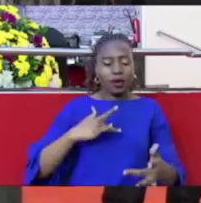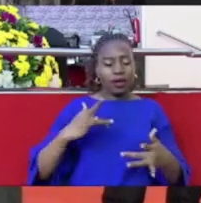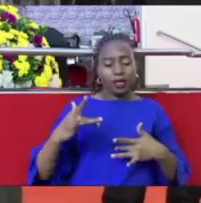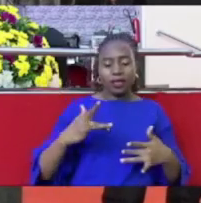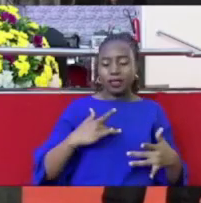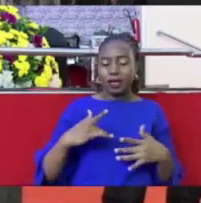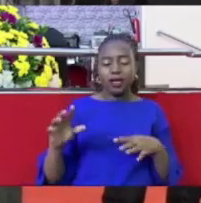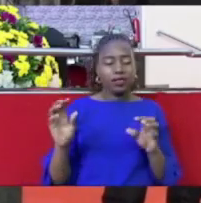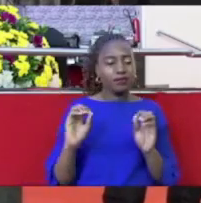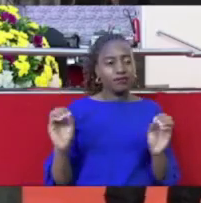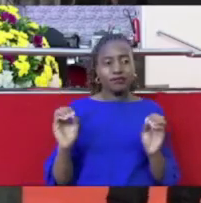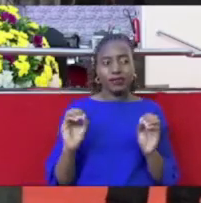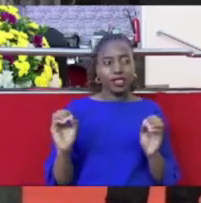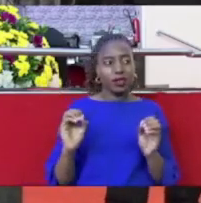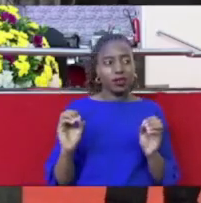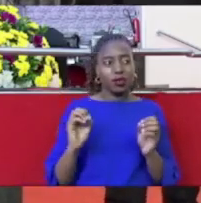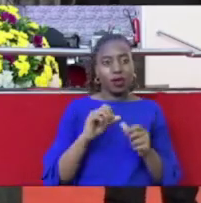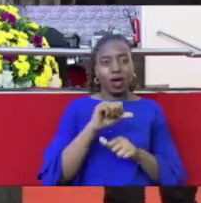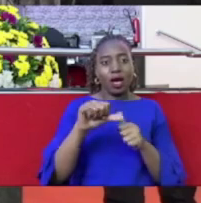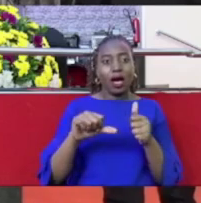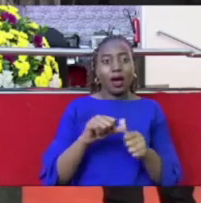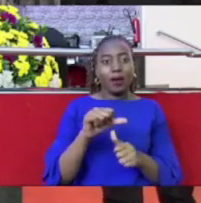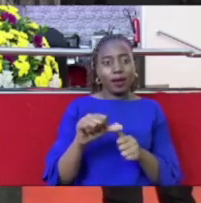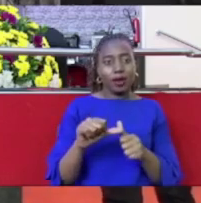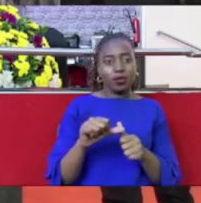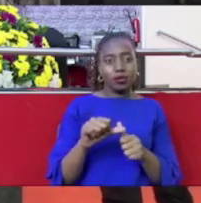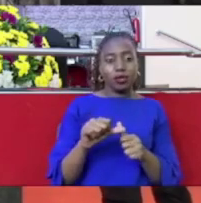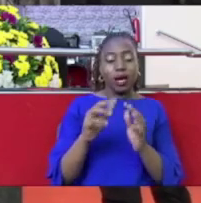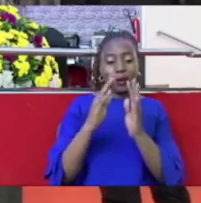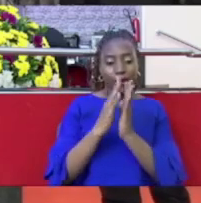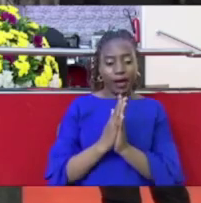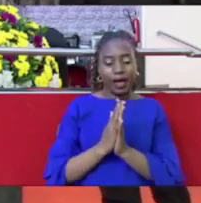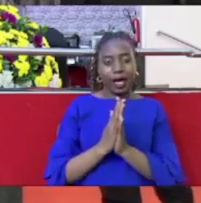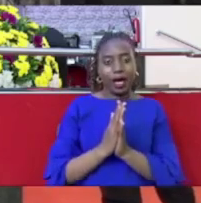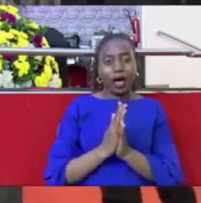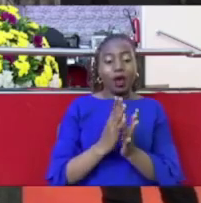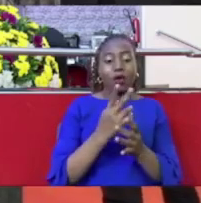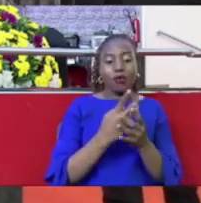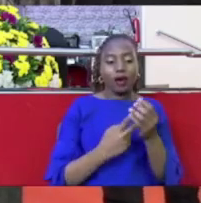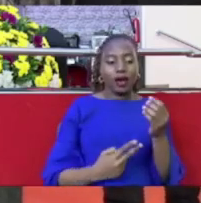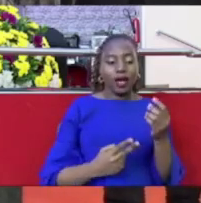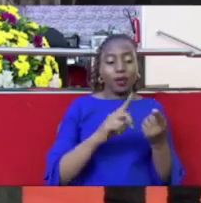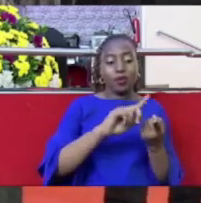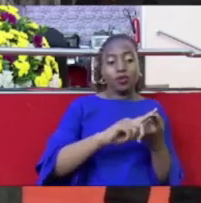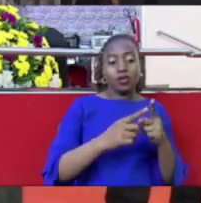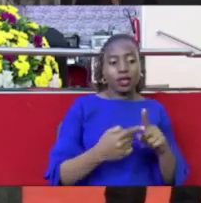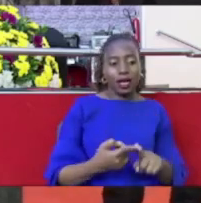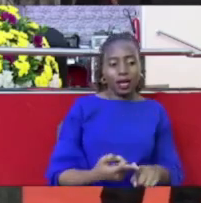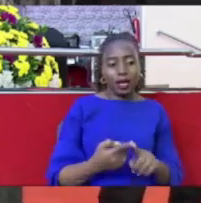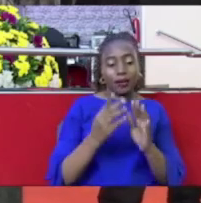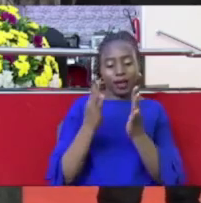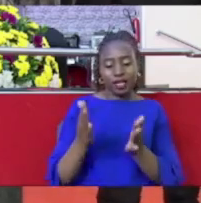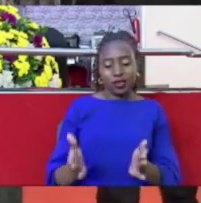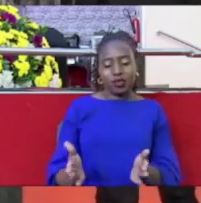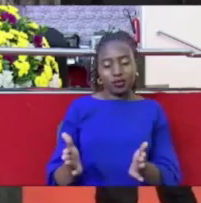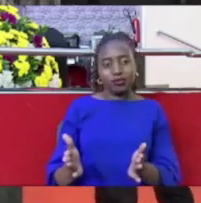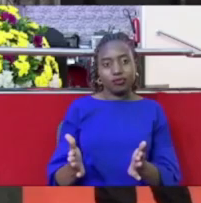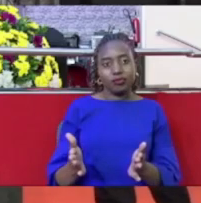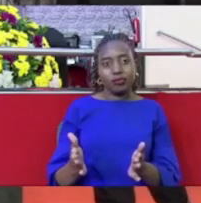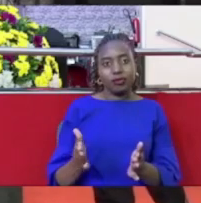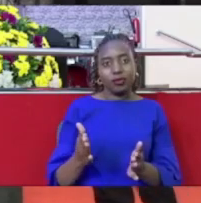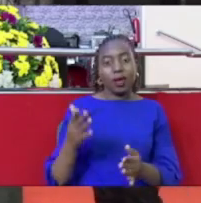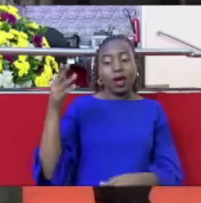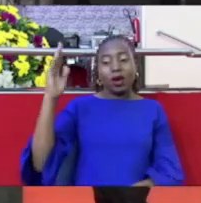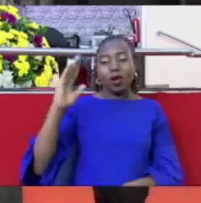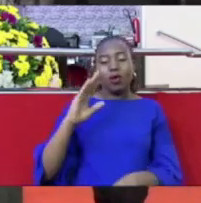huwa changamki sana, about a prayer of a double standard person. Akipata ombi la mtu ambaye ni duma kuwili, he takes time to respond.